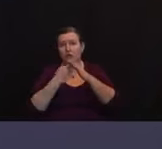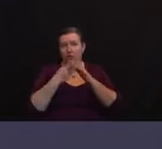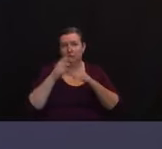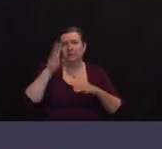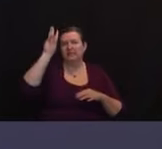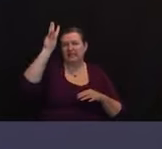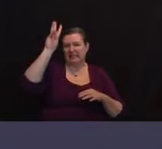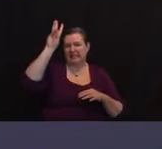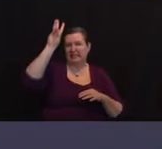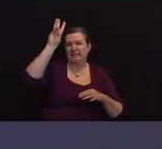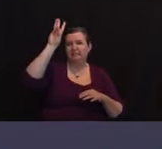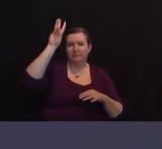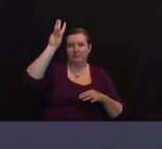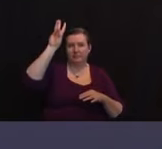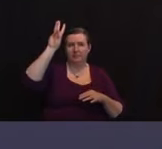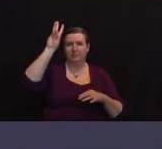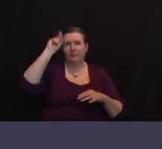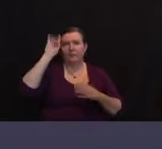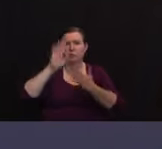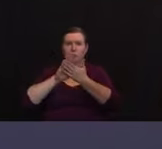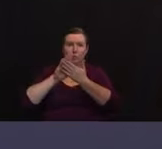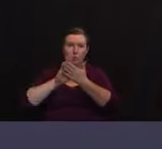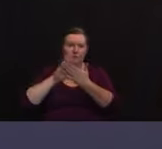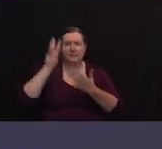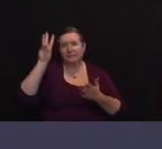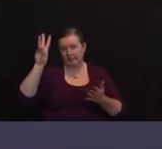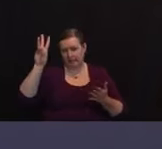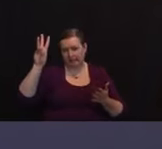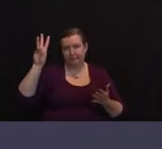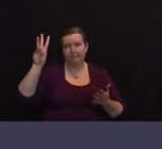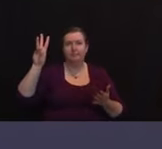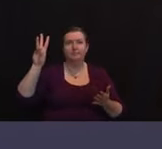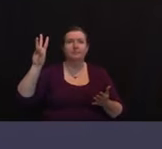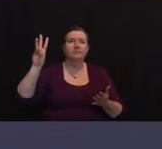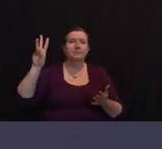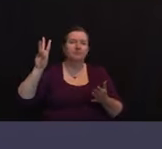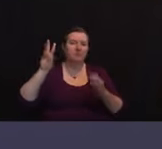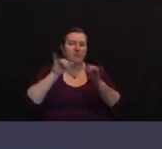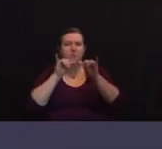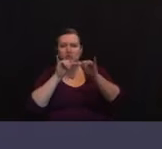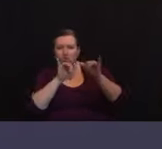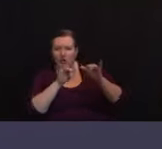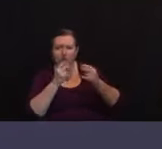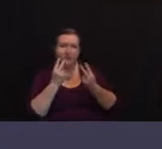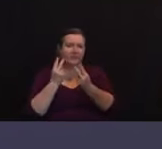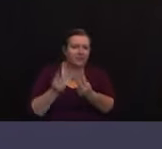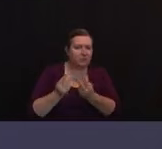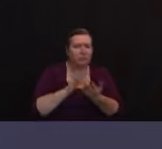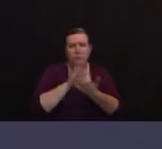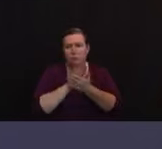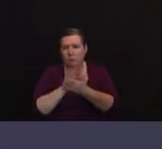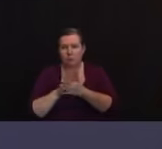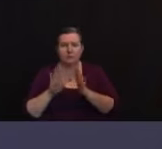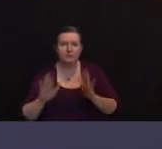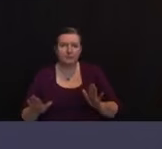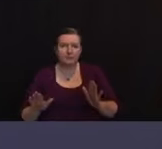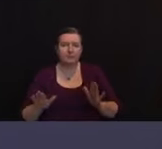to school metrics as well as visitations that we spoke about earlier. School districts,